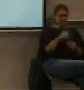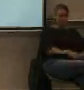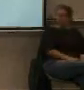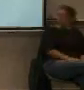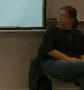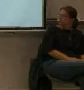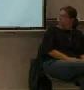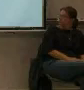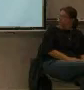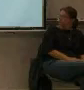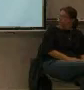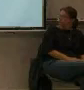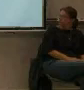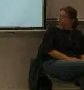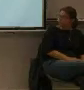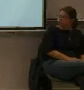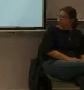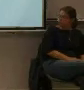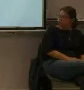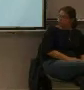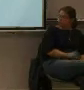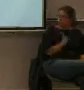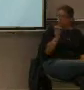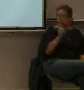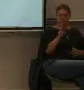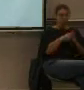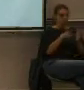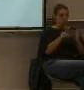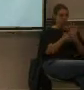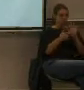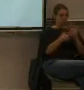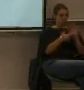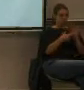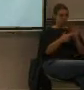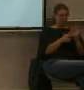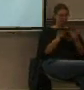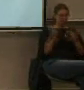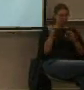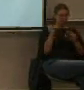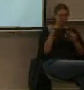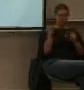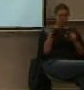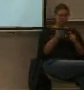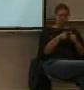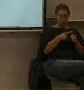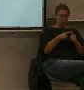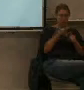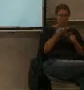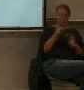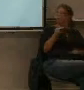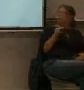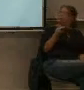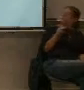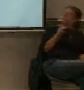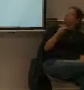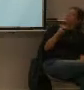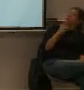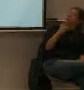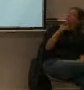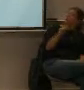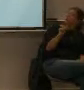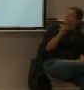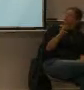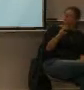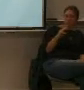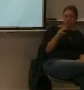you. But this is a graphical representation of these. First, the Michaelis-Menten equation here.